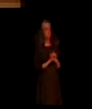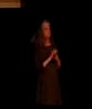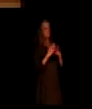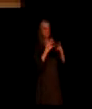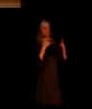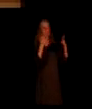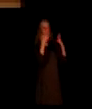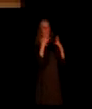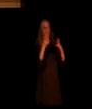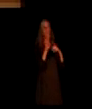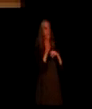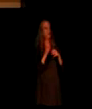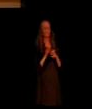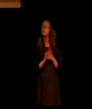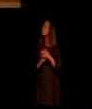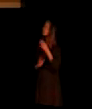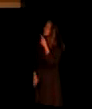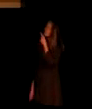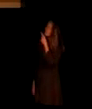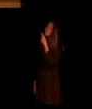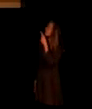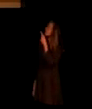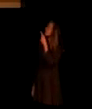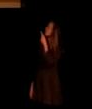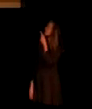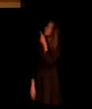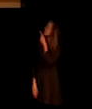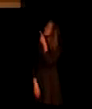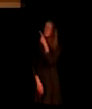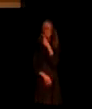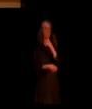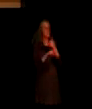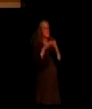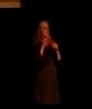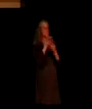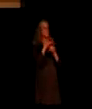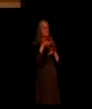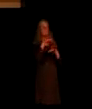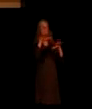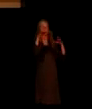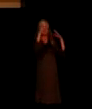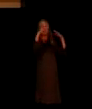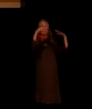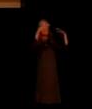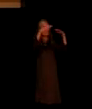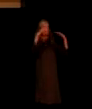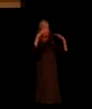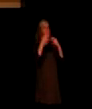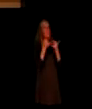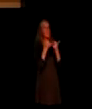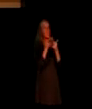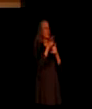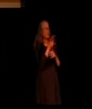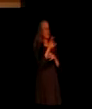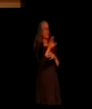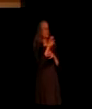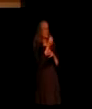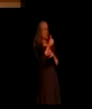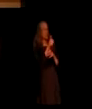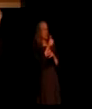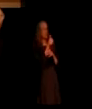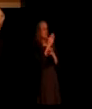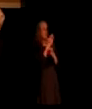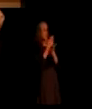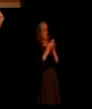go? Well, here's the Keeling curve. The part that ends up in the atmosphere and that is now at 410 parts per